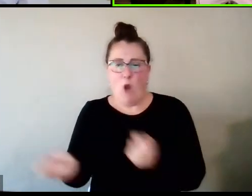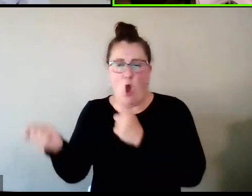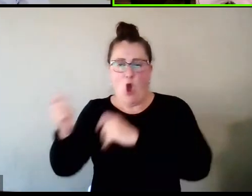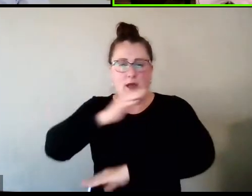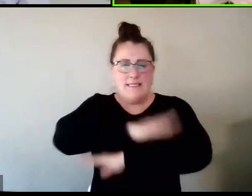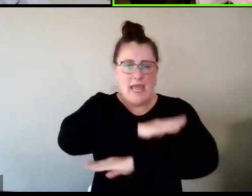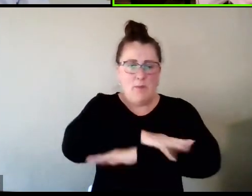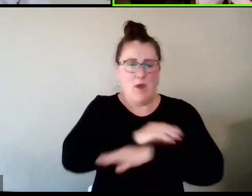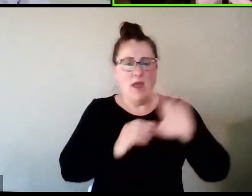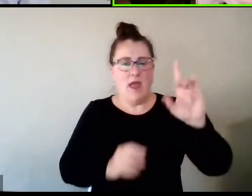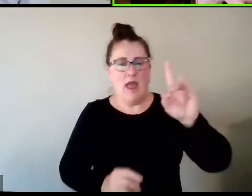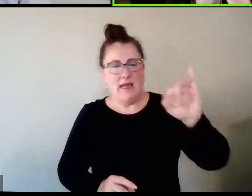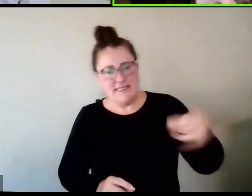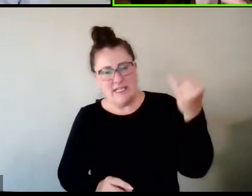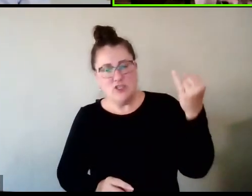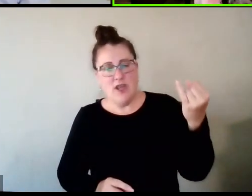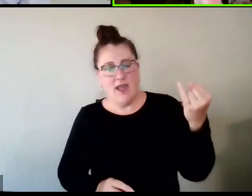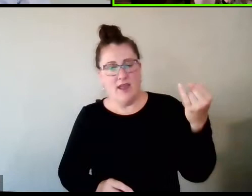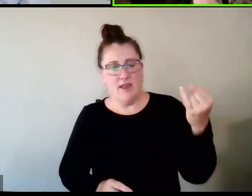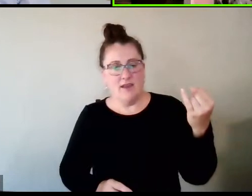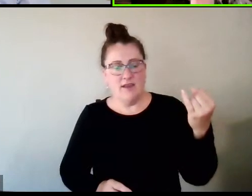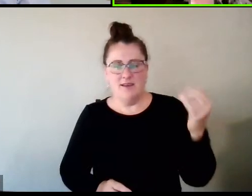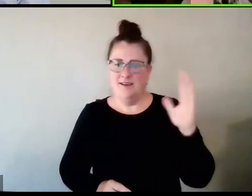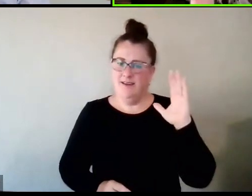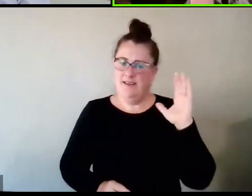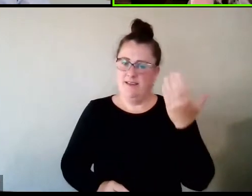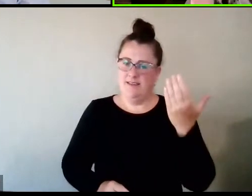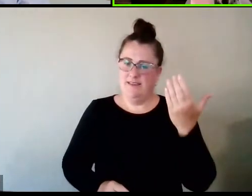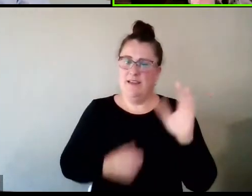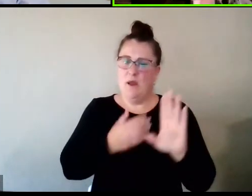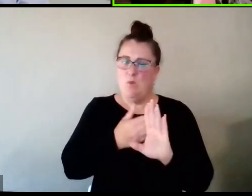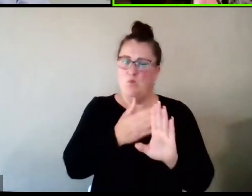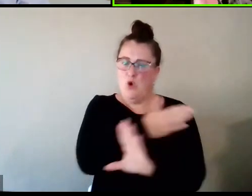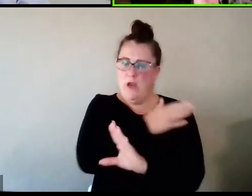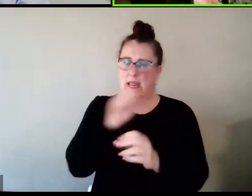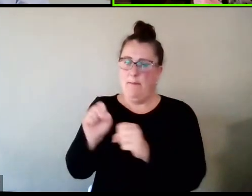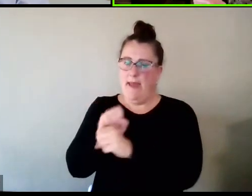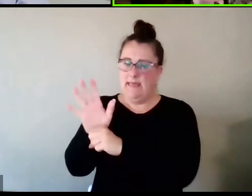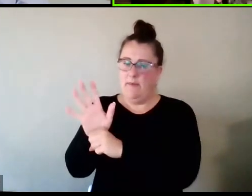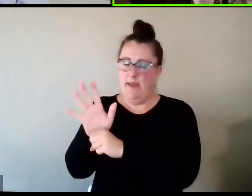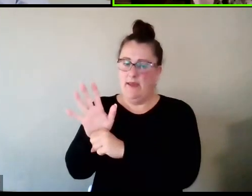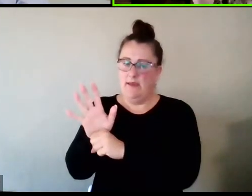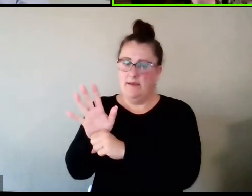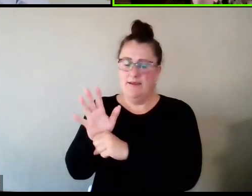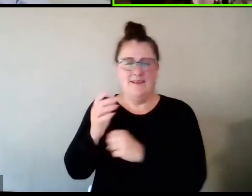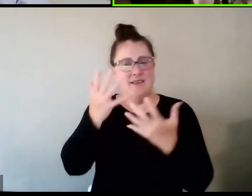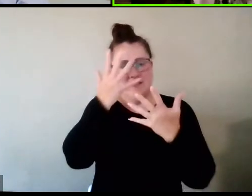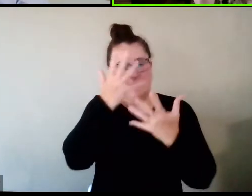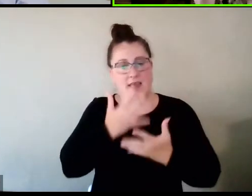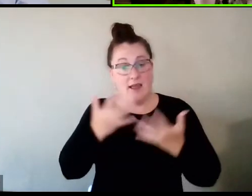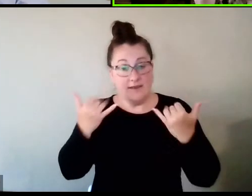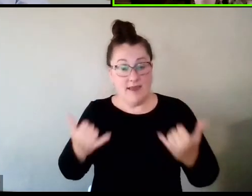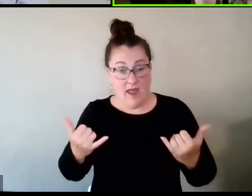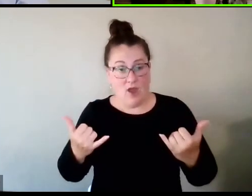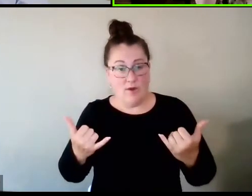DJ, they seem very pre-pandemic. And suddenly now,